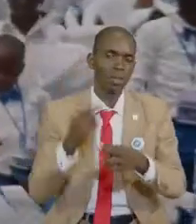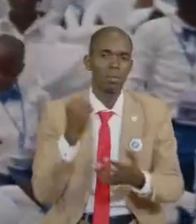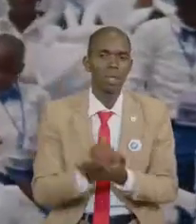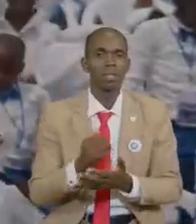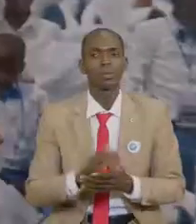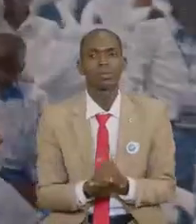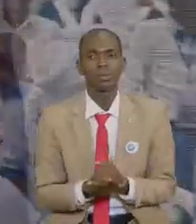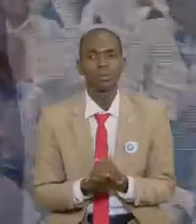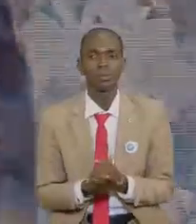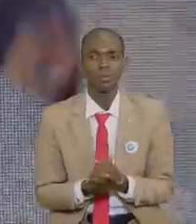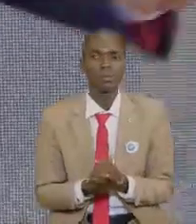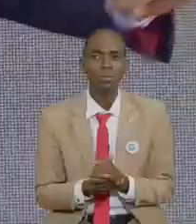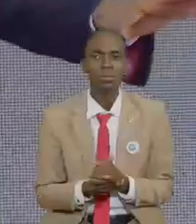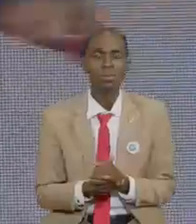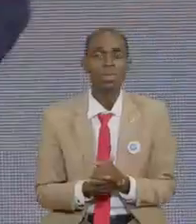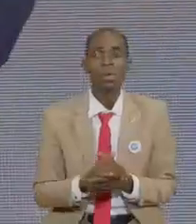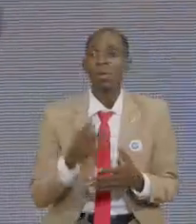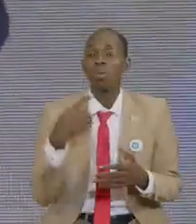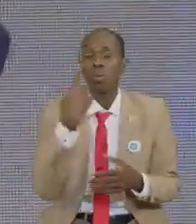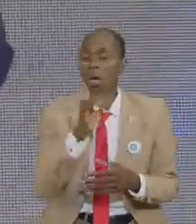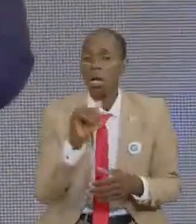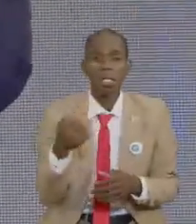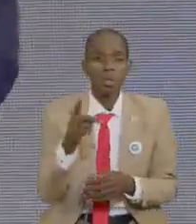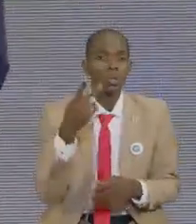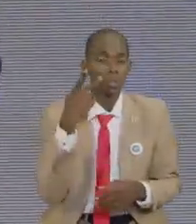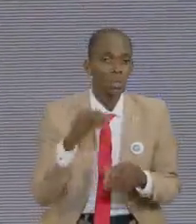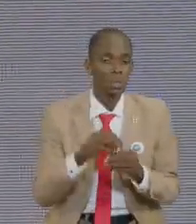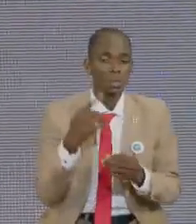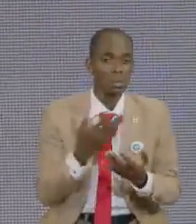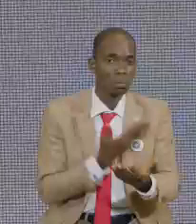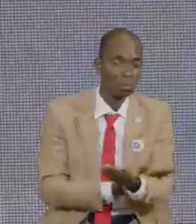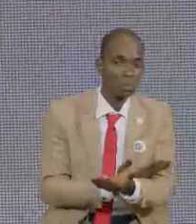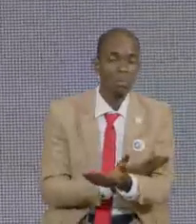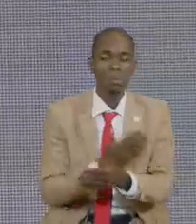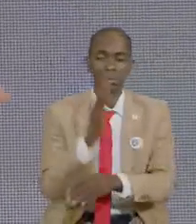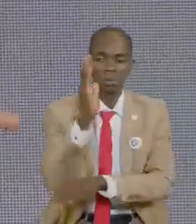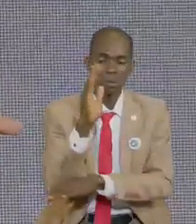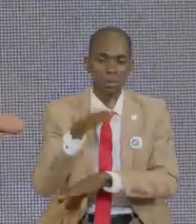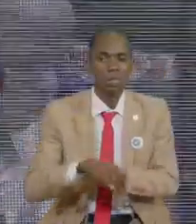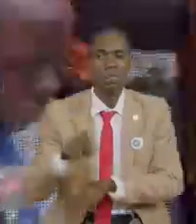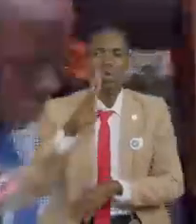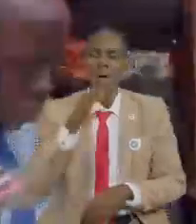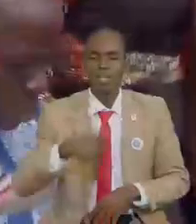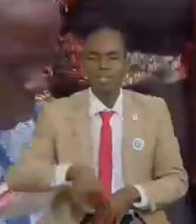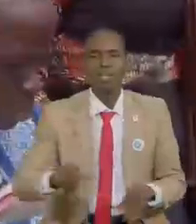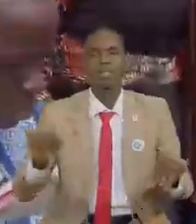Whoever you see in the dark, whoever you see in the dream, you're still who you